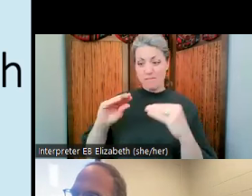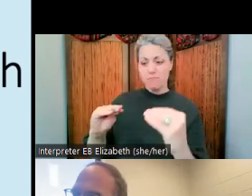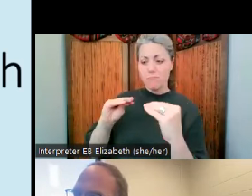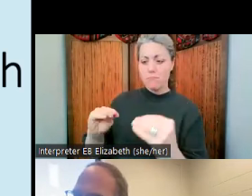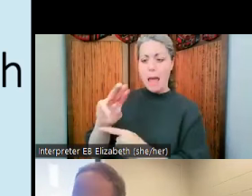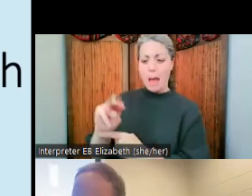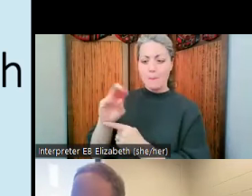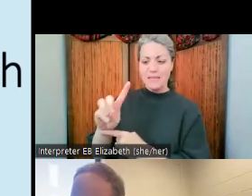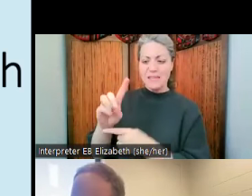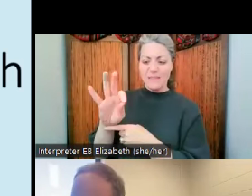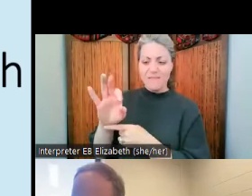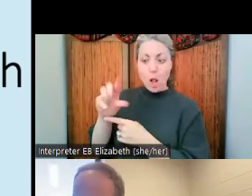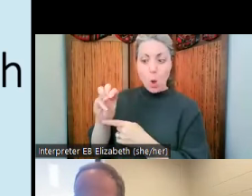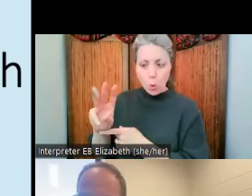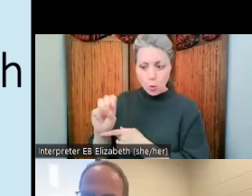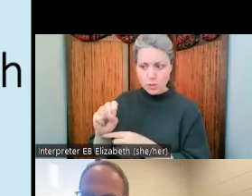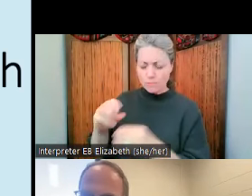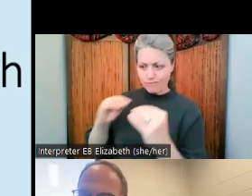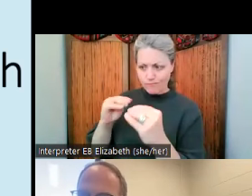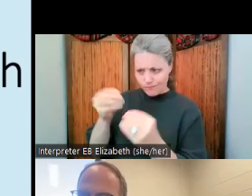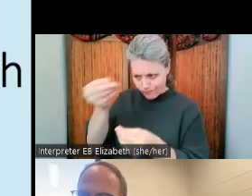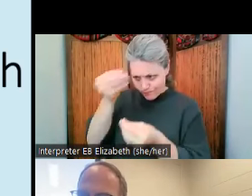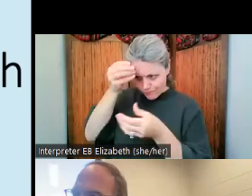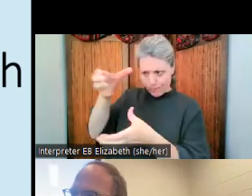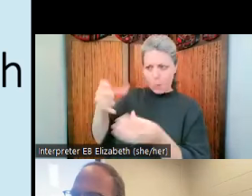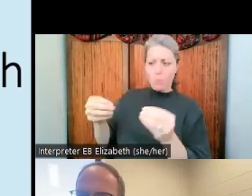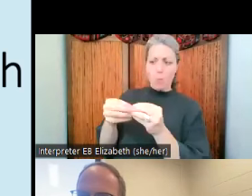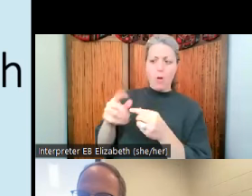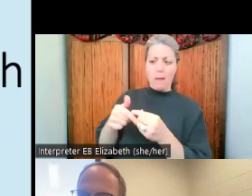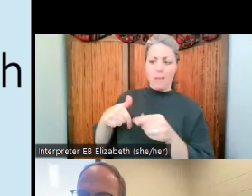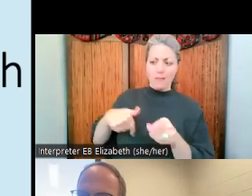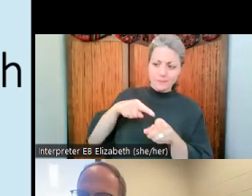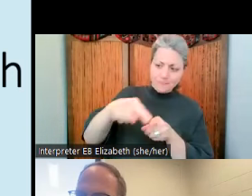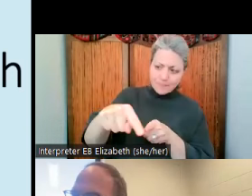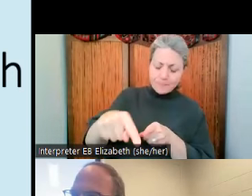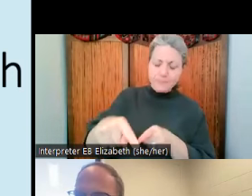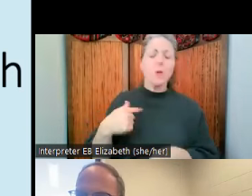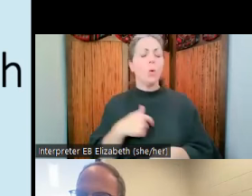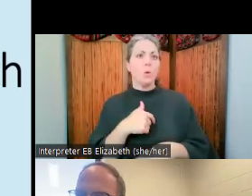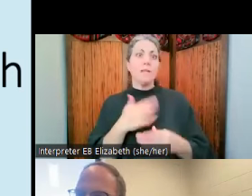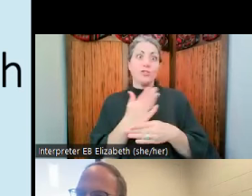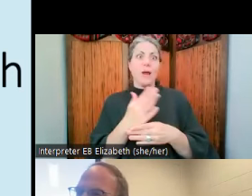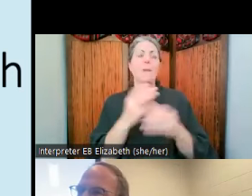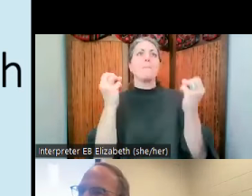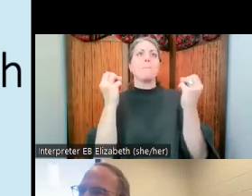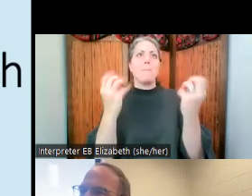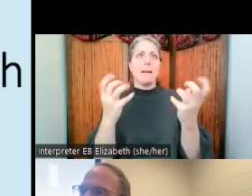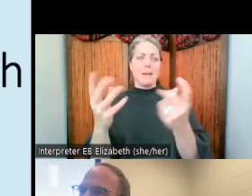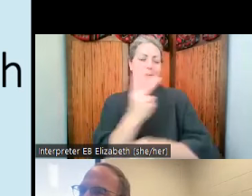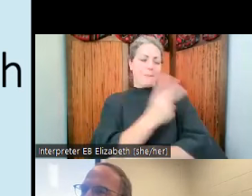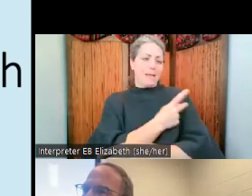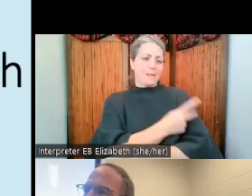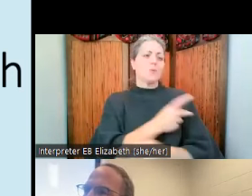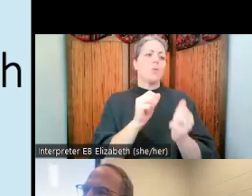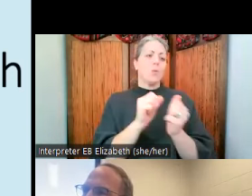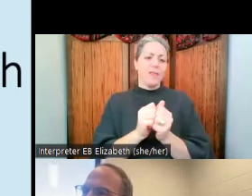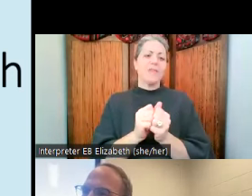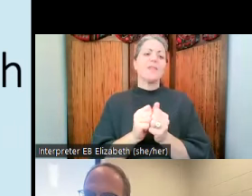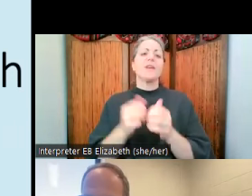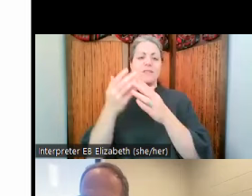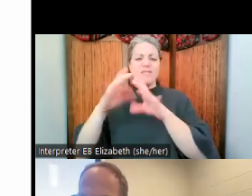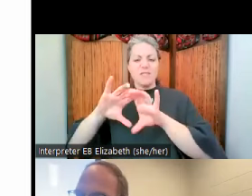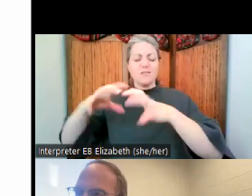as well. And we share a great number of patients with developmental pediatrics, of course, and